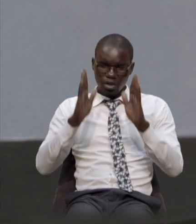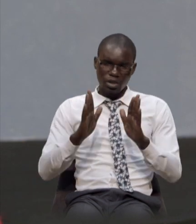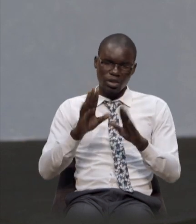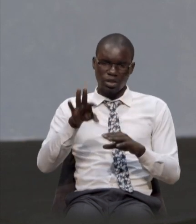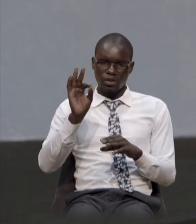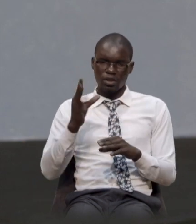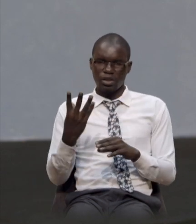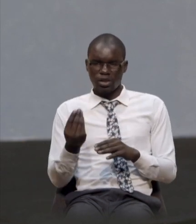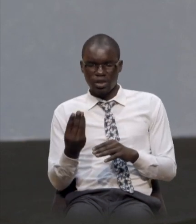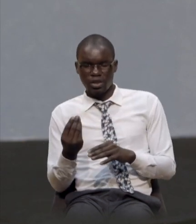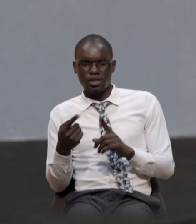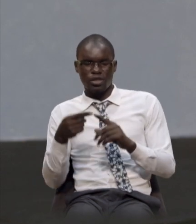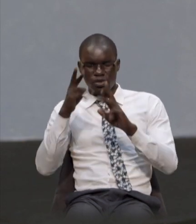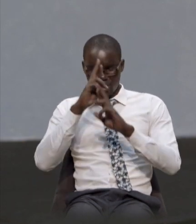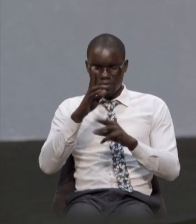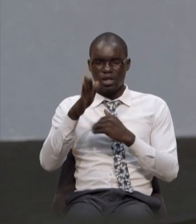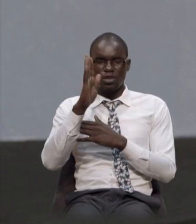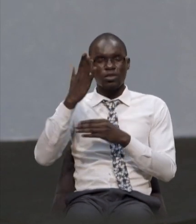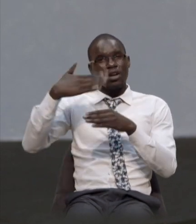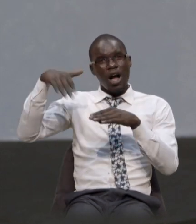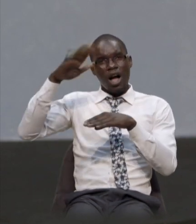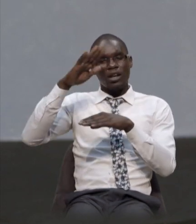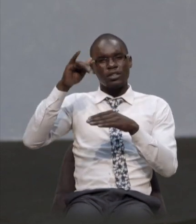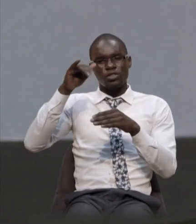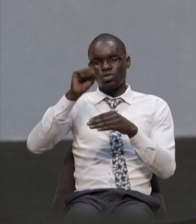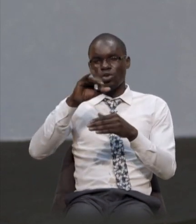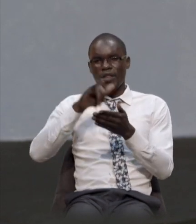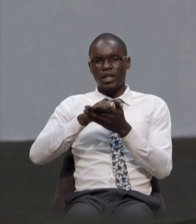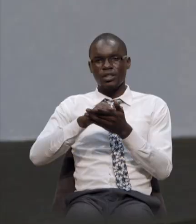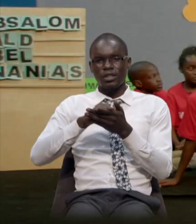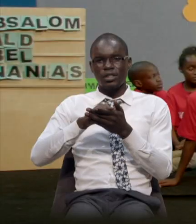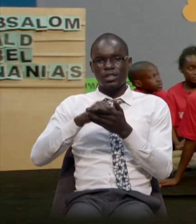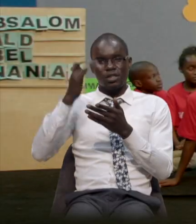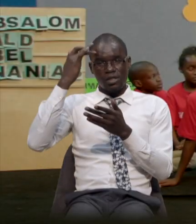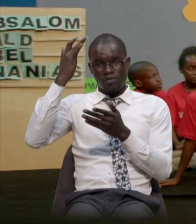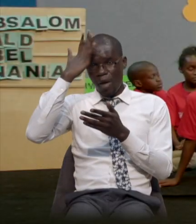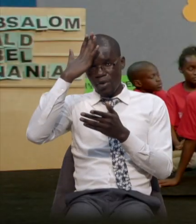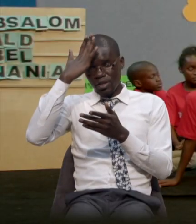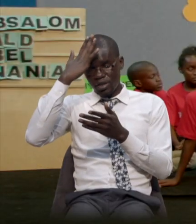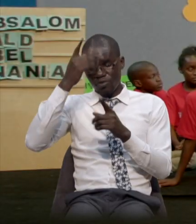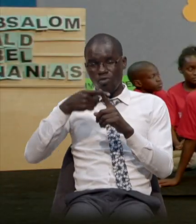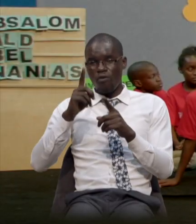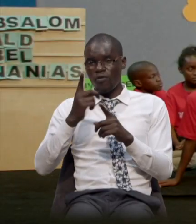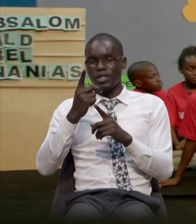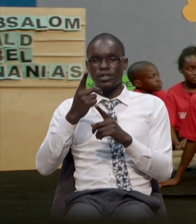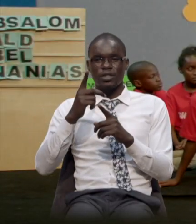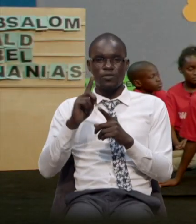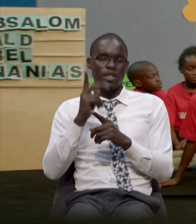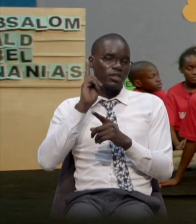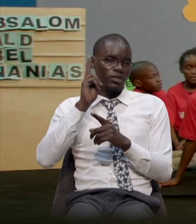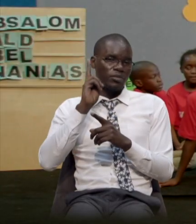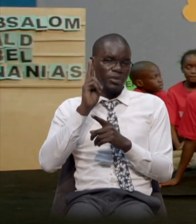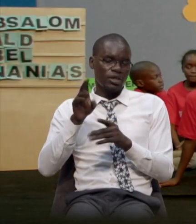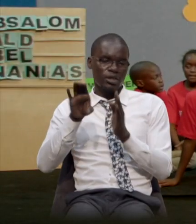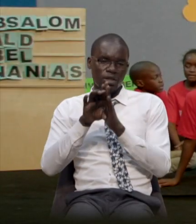to respect God above. And that is why our memory verse for today is taken from 1 Peter 2 verse 17. Let us